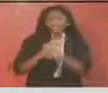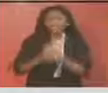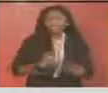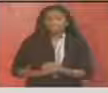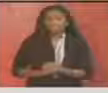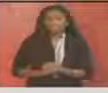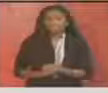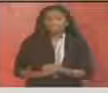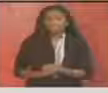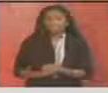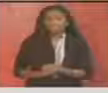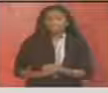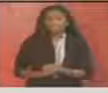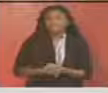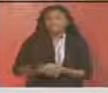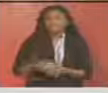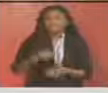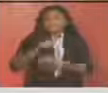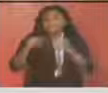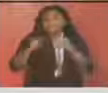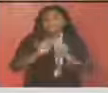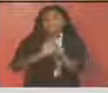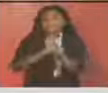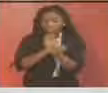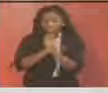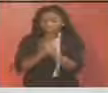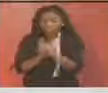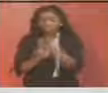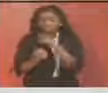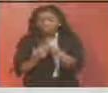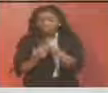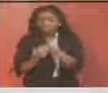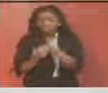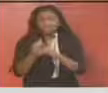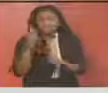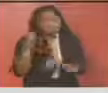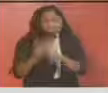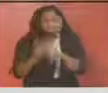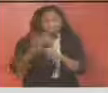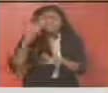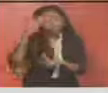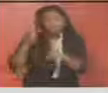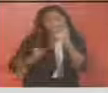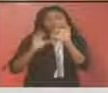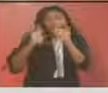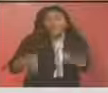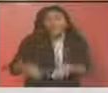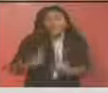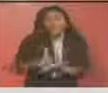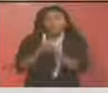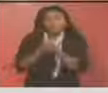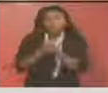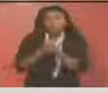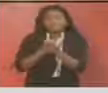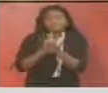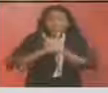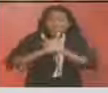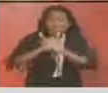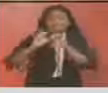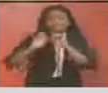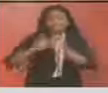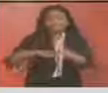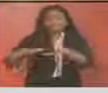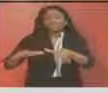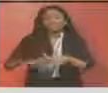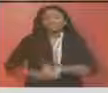So the context in which they occur, the rest of the virus's genome is important. And it is also missing other mutations that are thought to